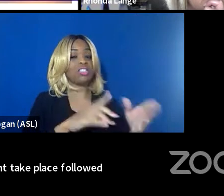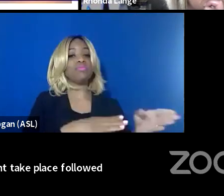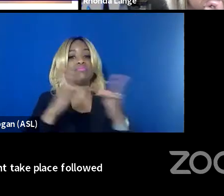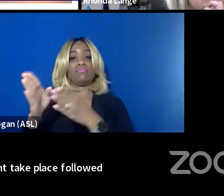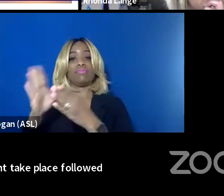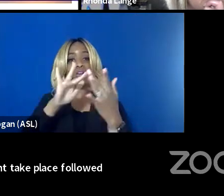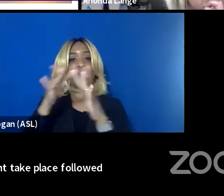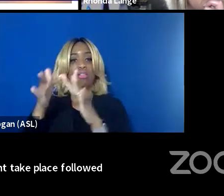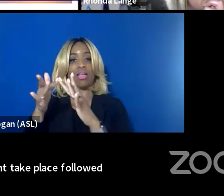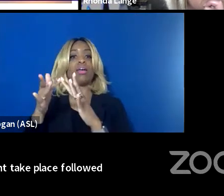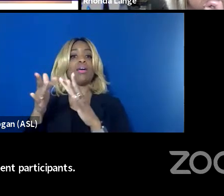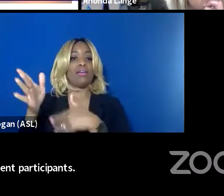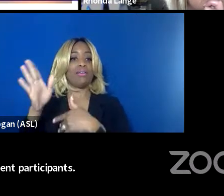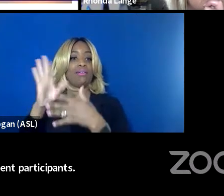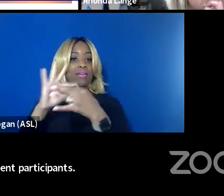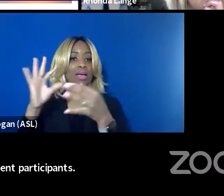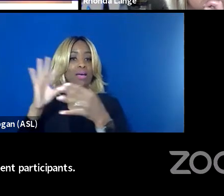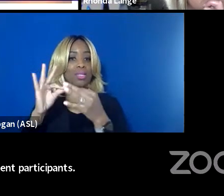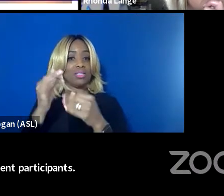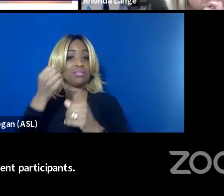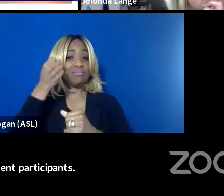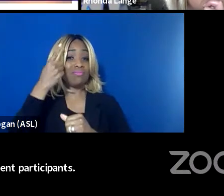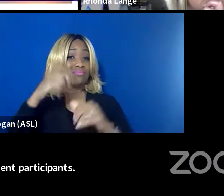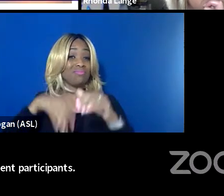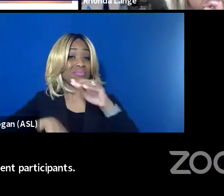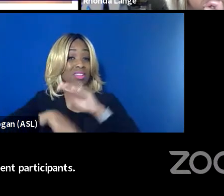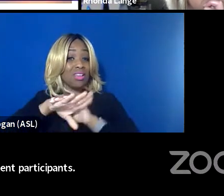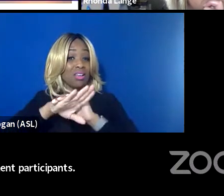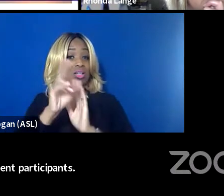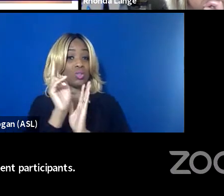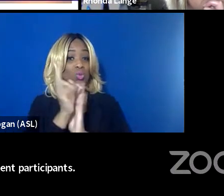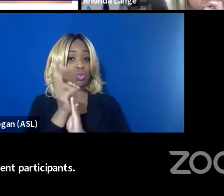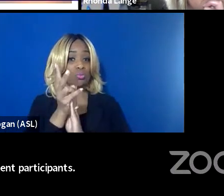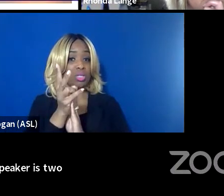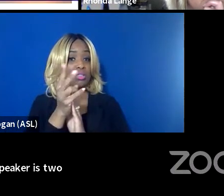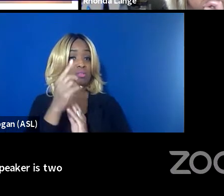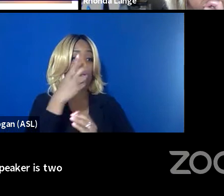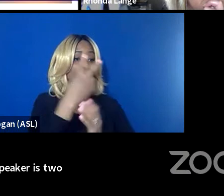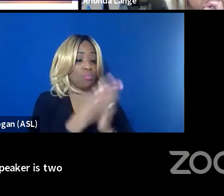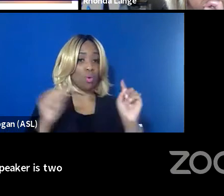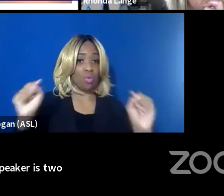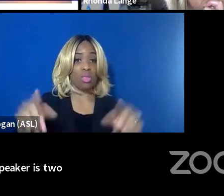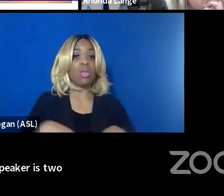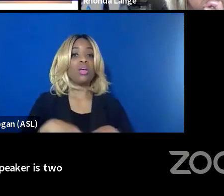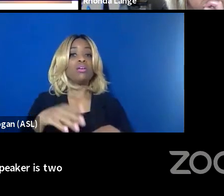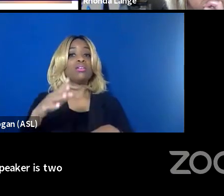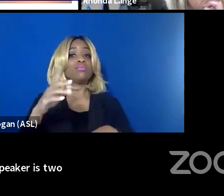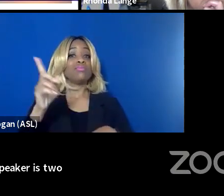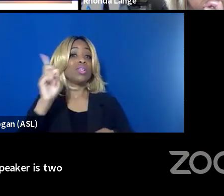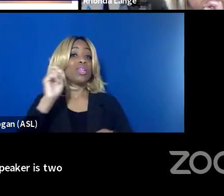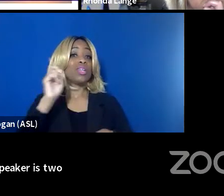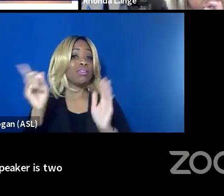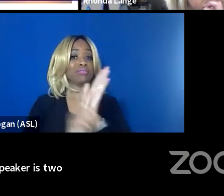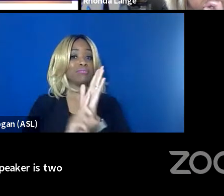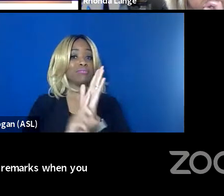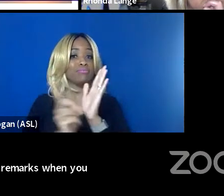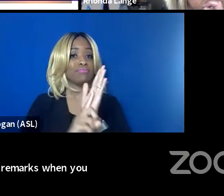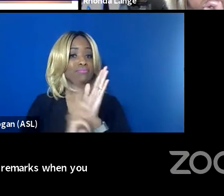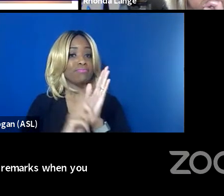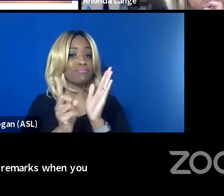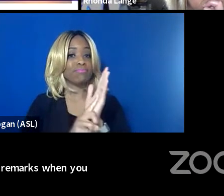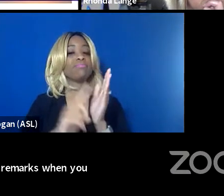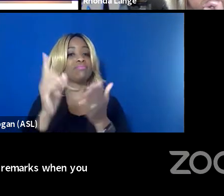time limit for each speaker is 2 minutes. Please conclude your remarks when you hear the timer, and there will also be